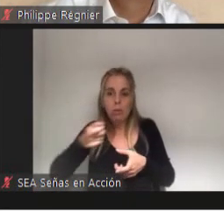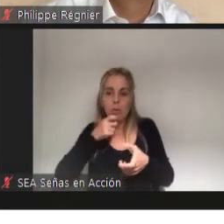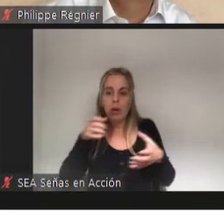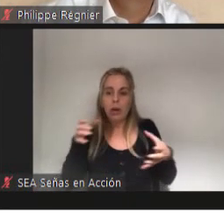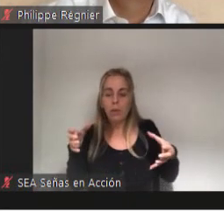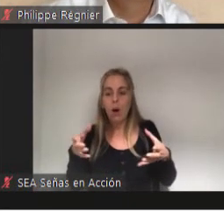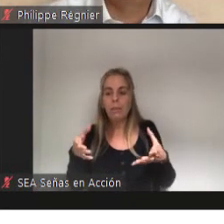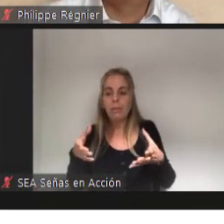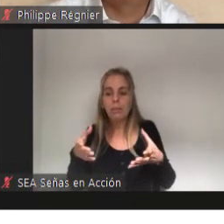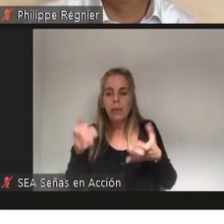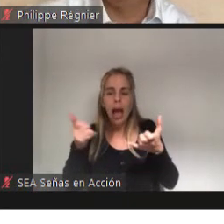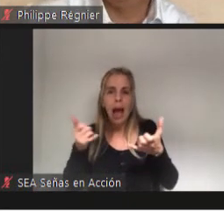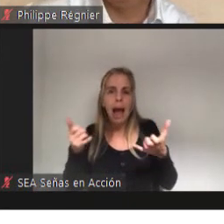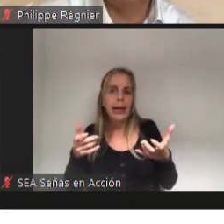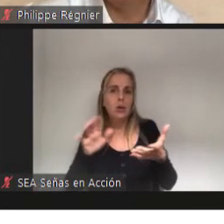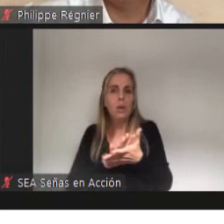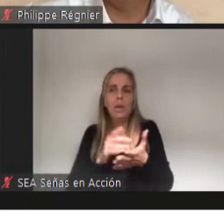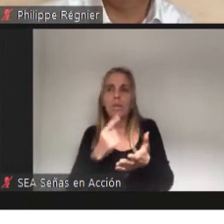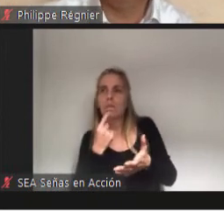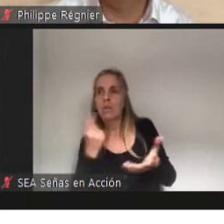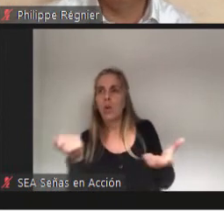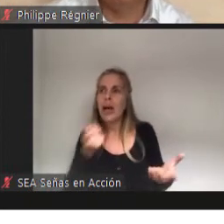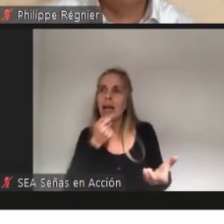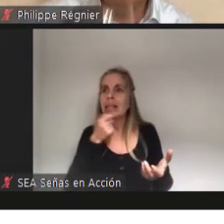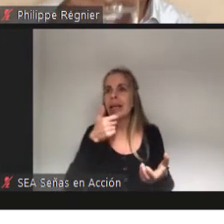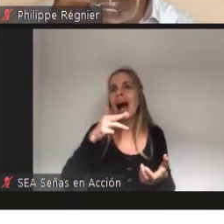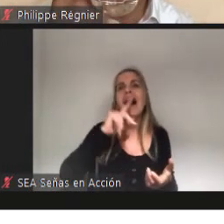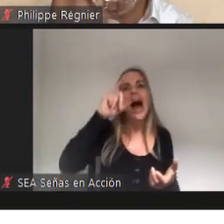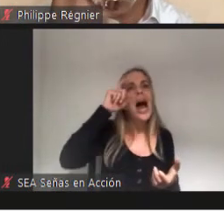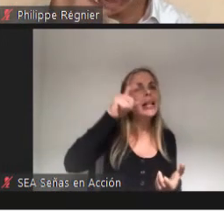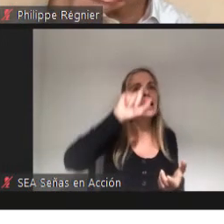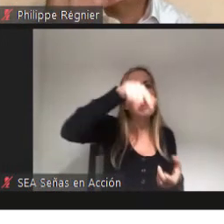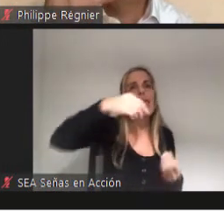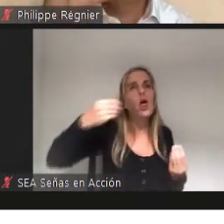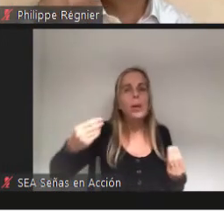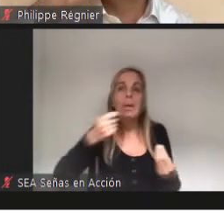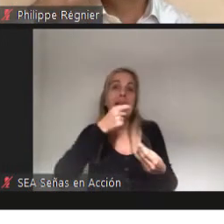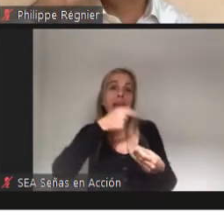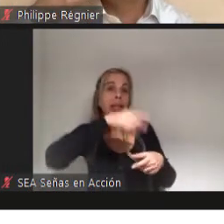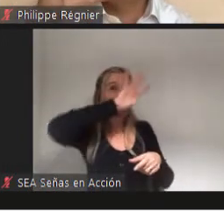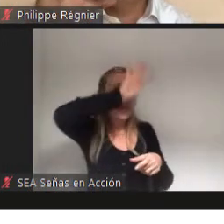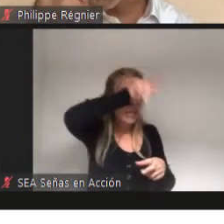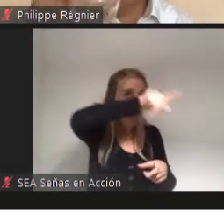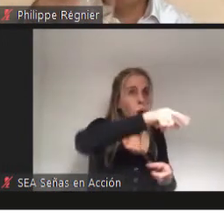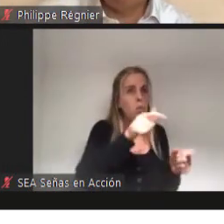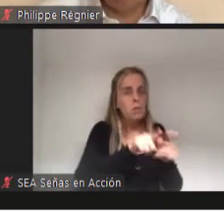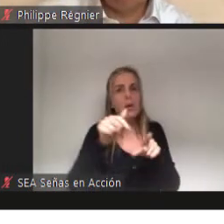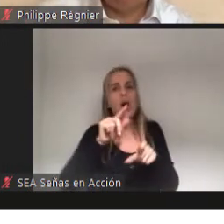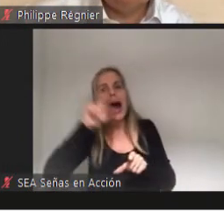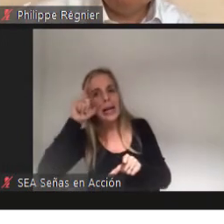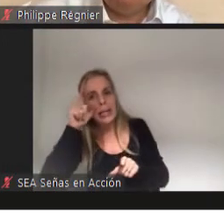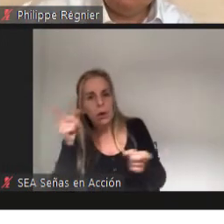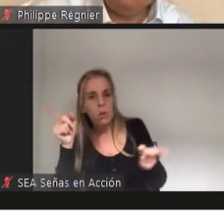you have a discussion on whether artists are